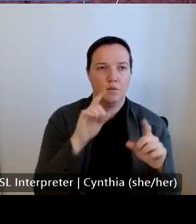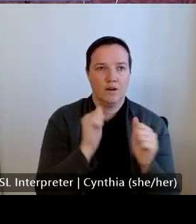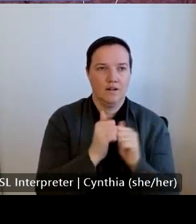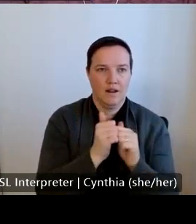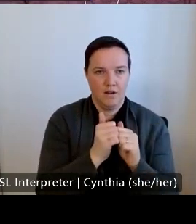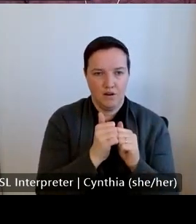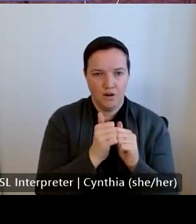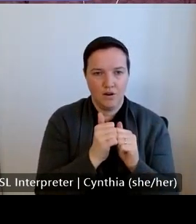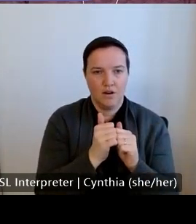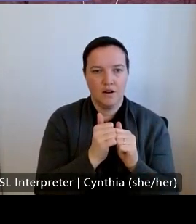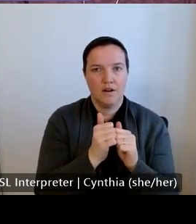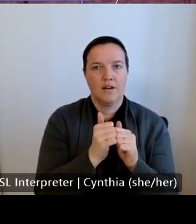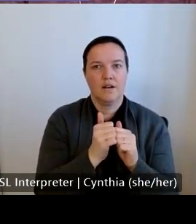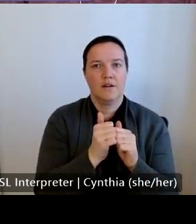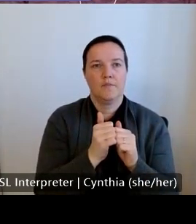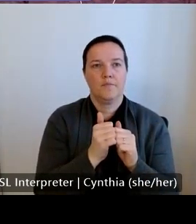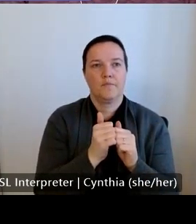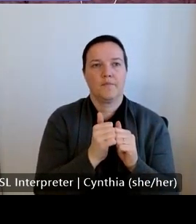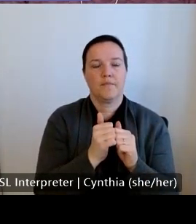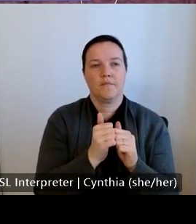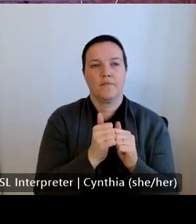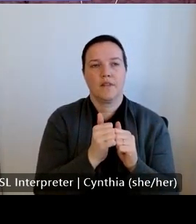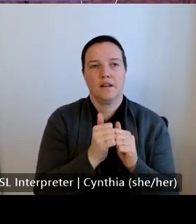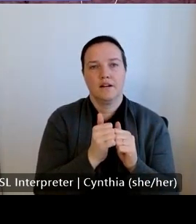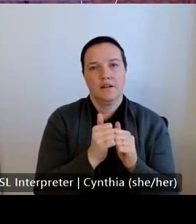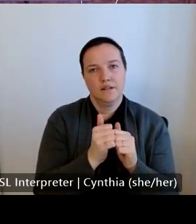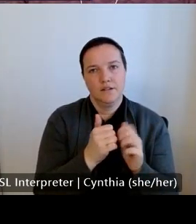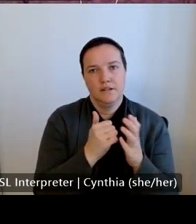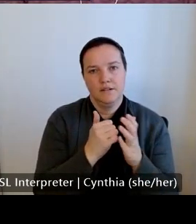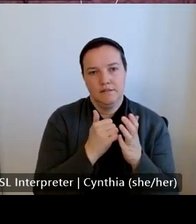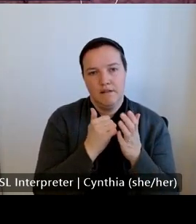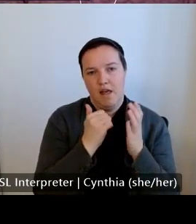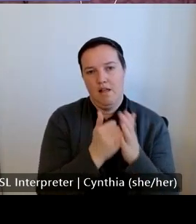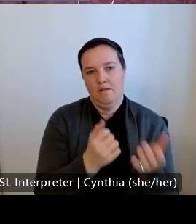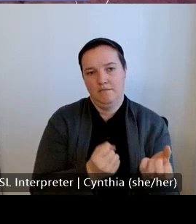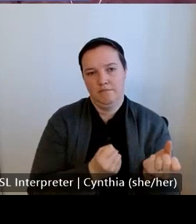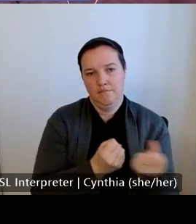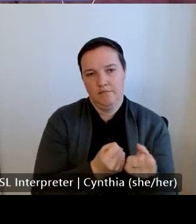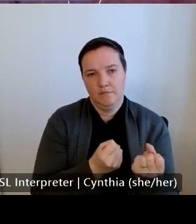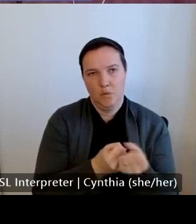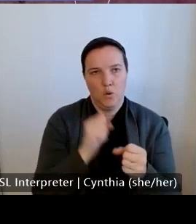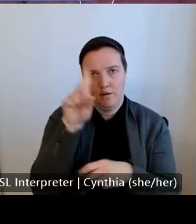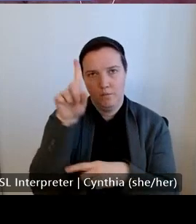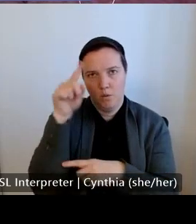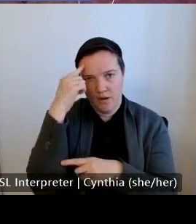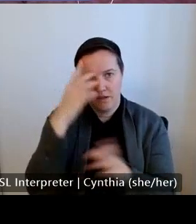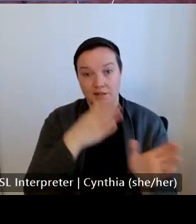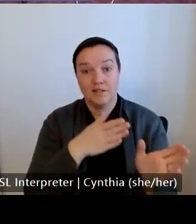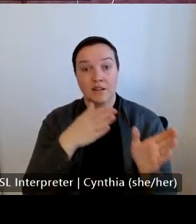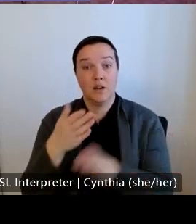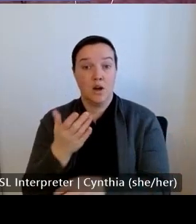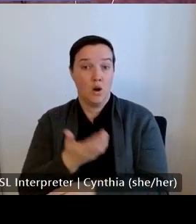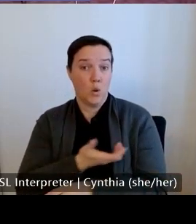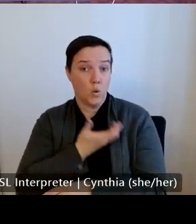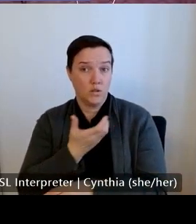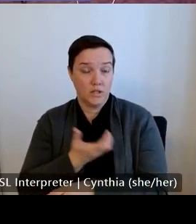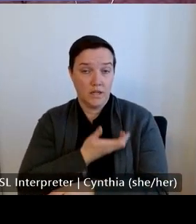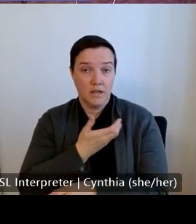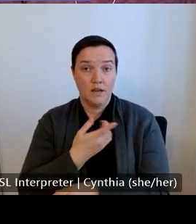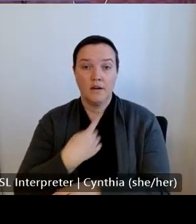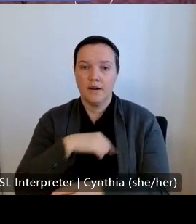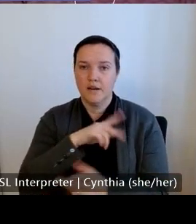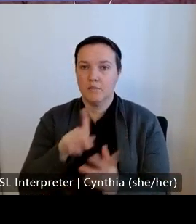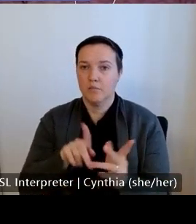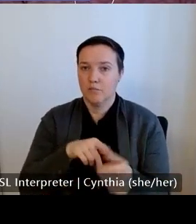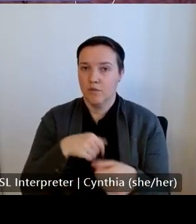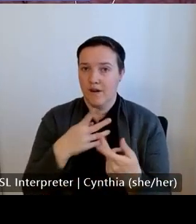together to engage with employers. And then coaching. We provide